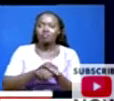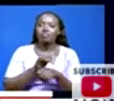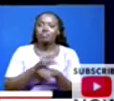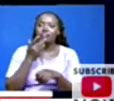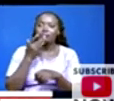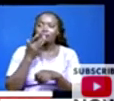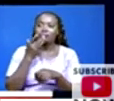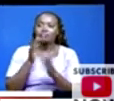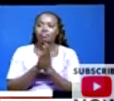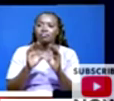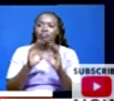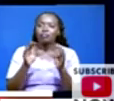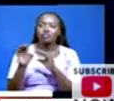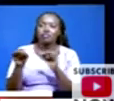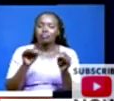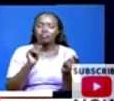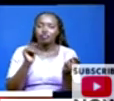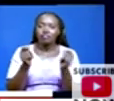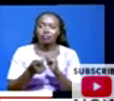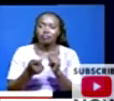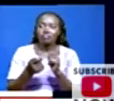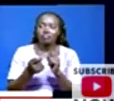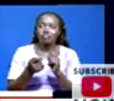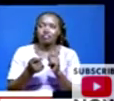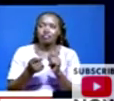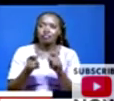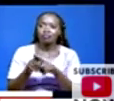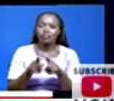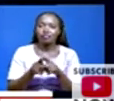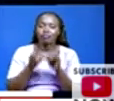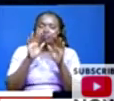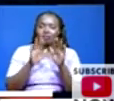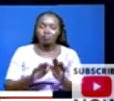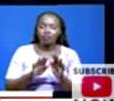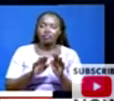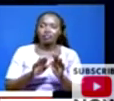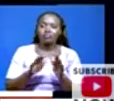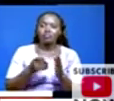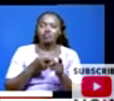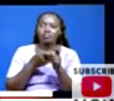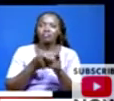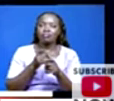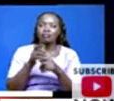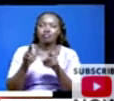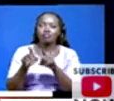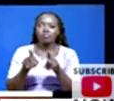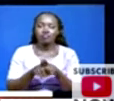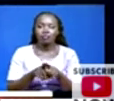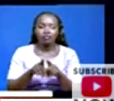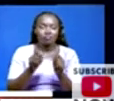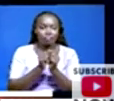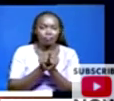ignite a global movement for change, the CNN Hero of the Year will also receive a significant unrestricted grant. And all 10 honorees will